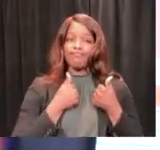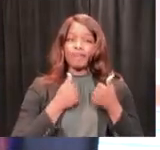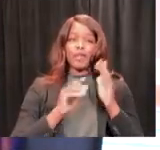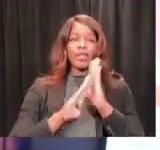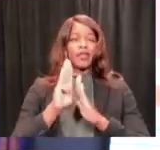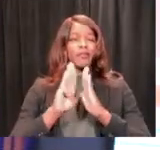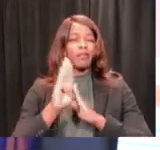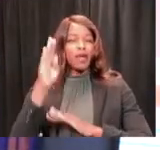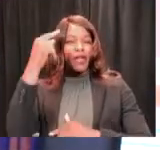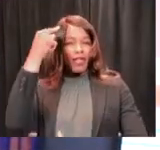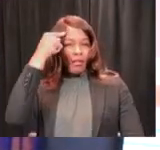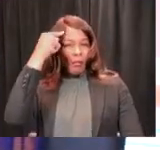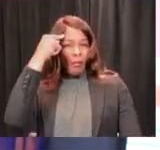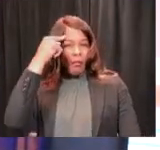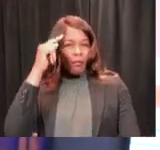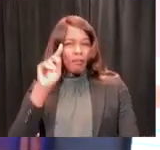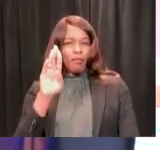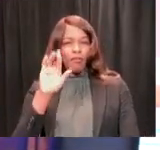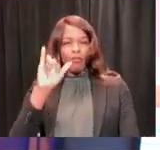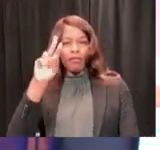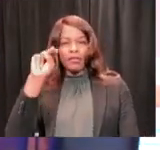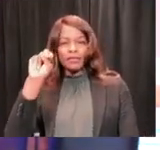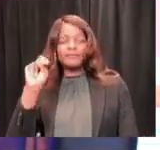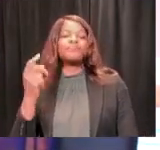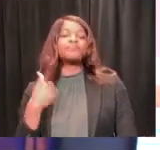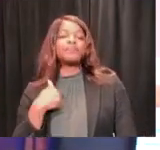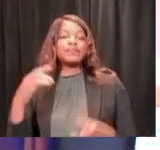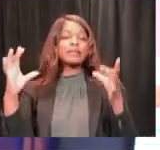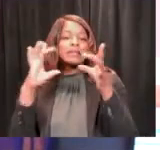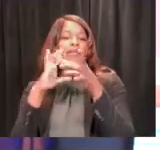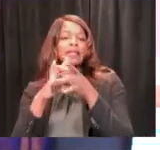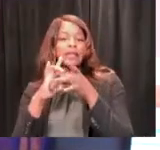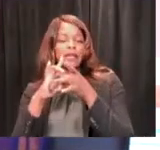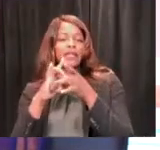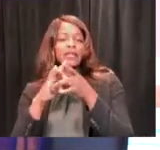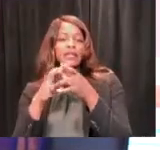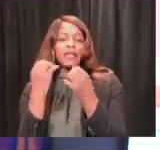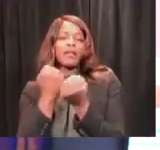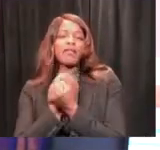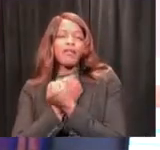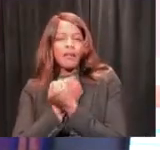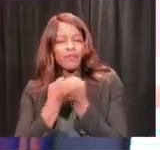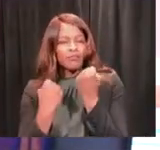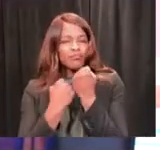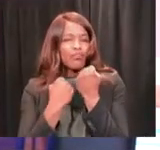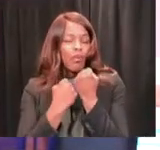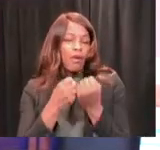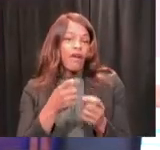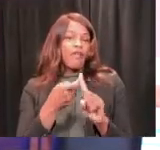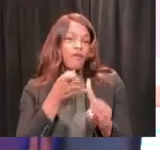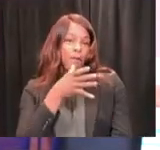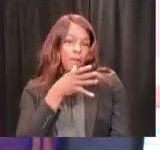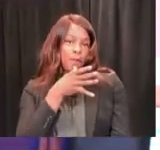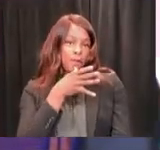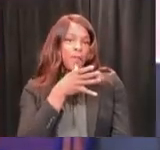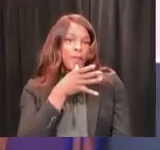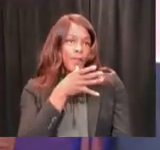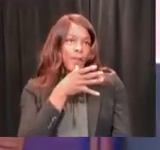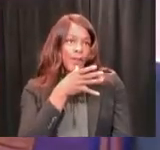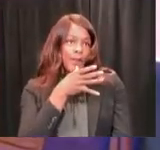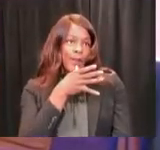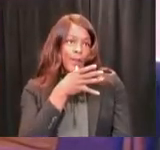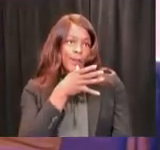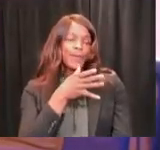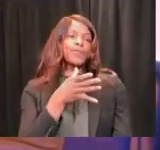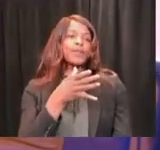development of the brain is connected to the nurturing of a mother, right? That there are certain parts of your brain that